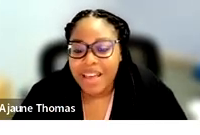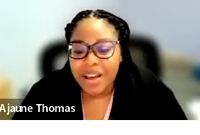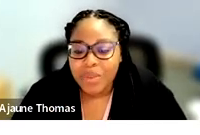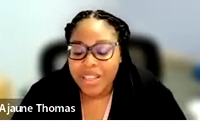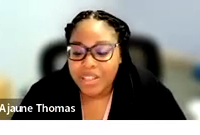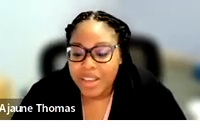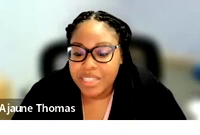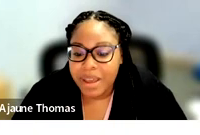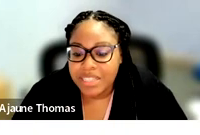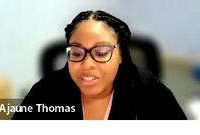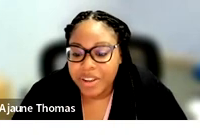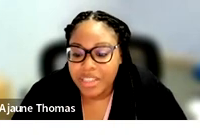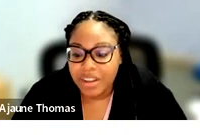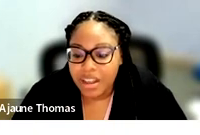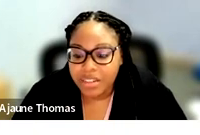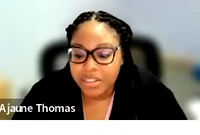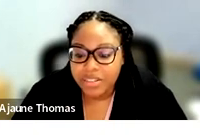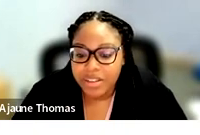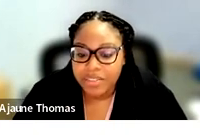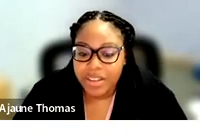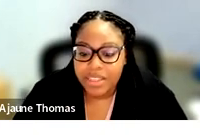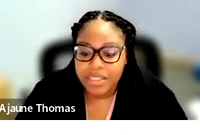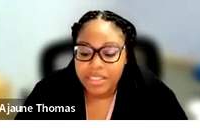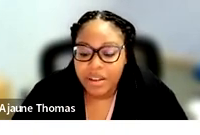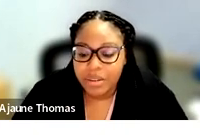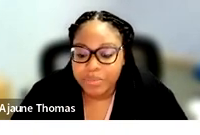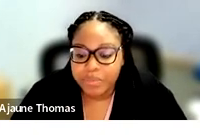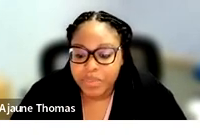up. The way that you customize the screen, the colors of like